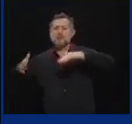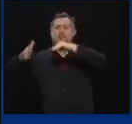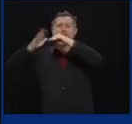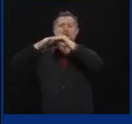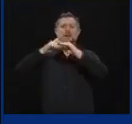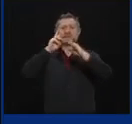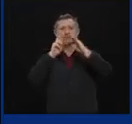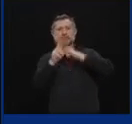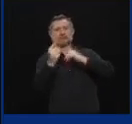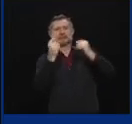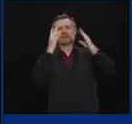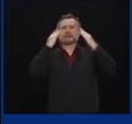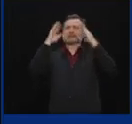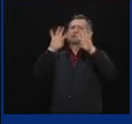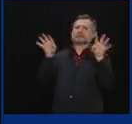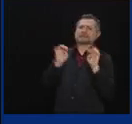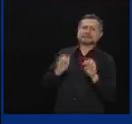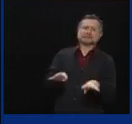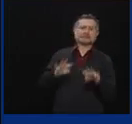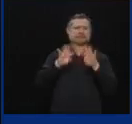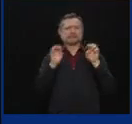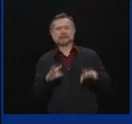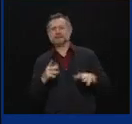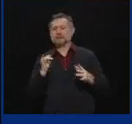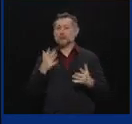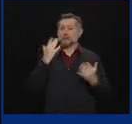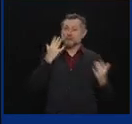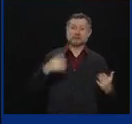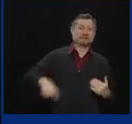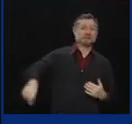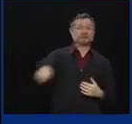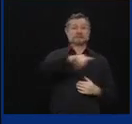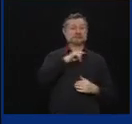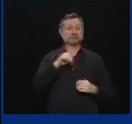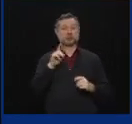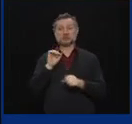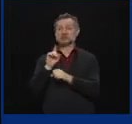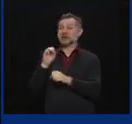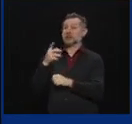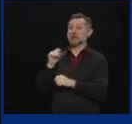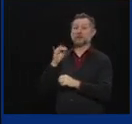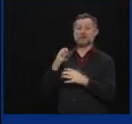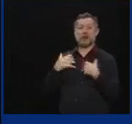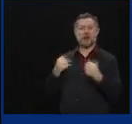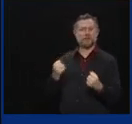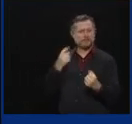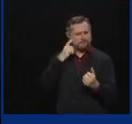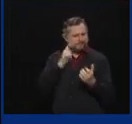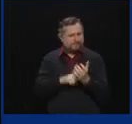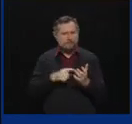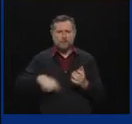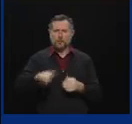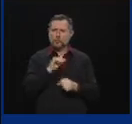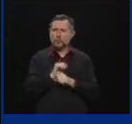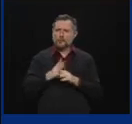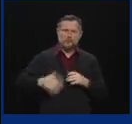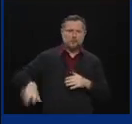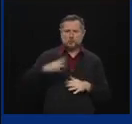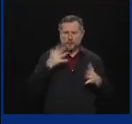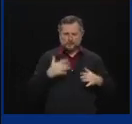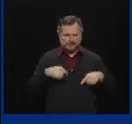all your members, Gail Bursty and others at the Department of Health, I want to acknowledge all the tireless work you've done on behalf of the people of this county